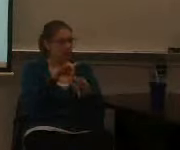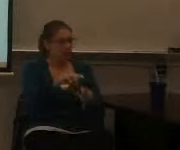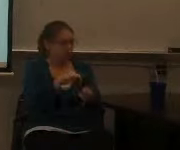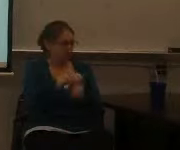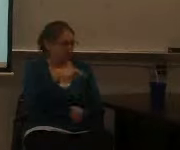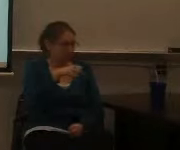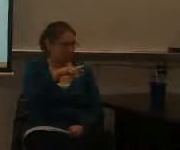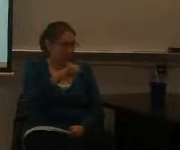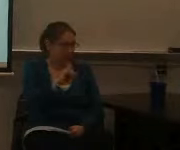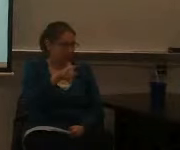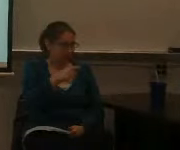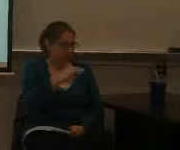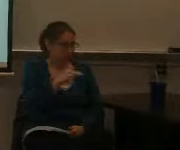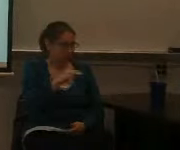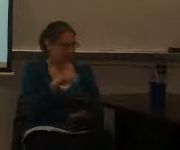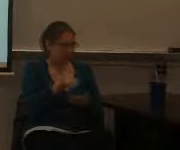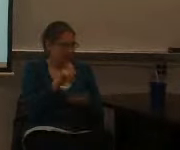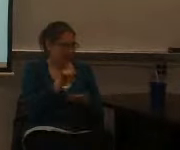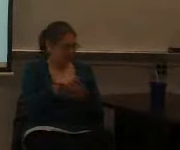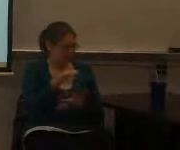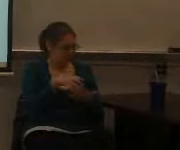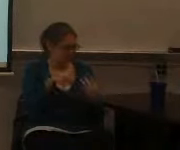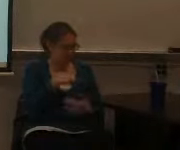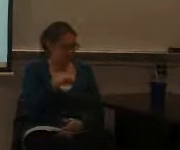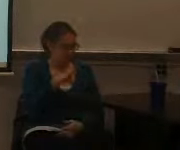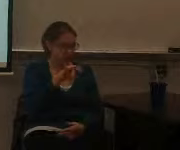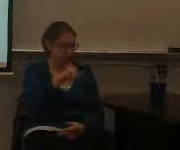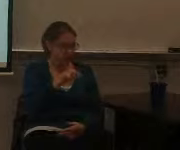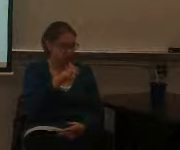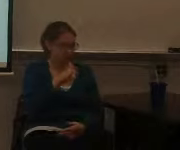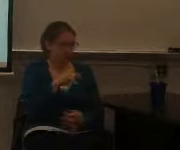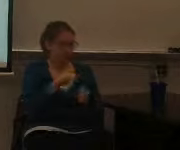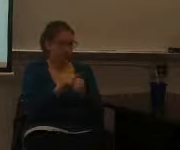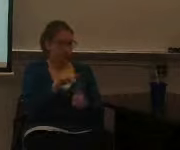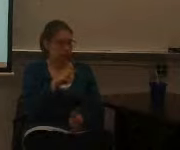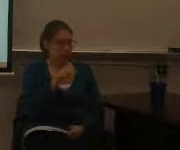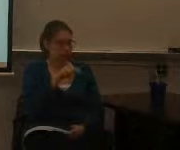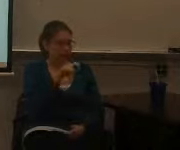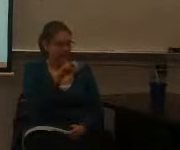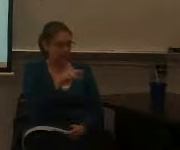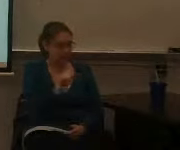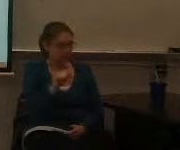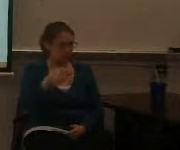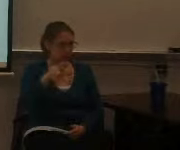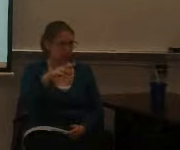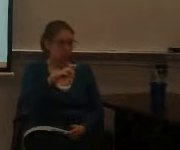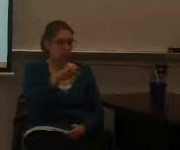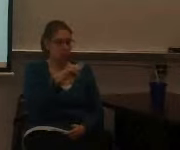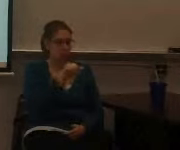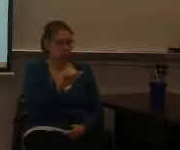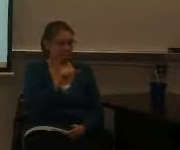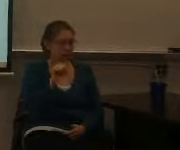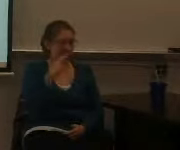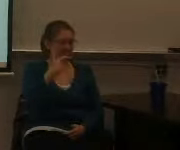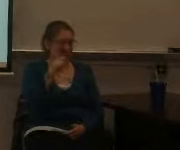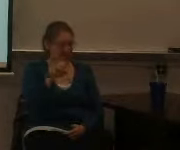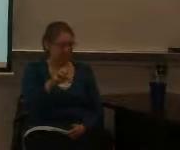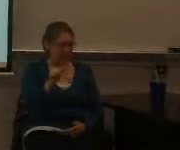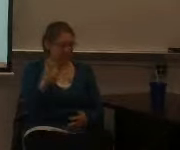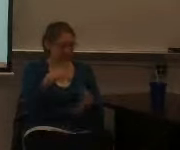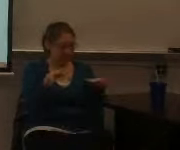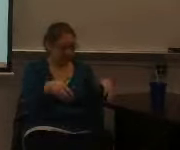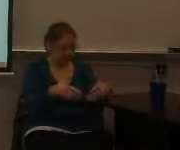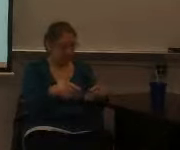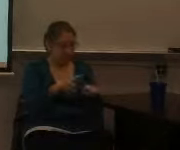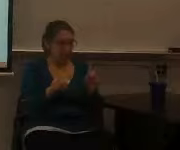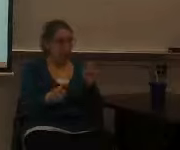because periphyton is a mixture of a biofilm with bacteria and protozoa and algae all mushed together in a layer. But most